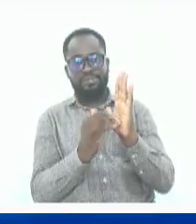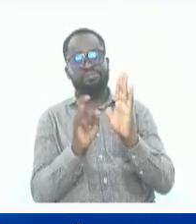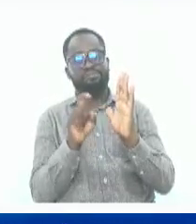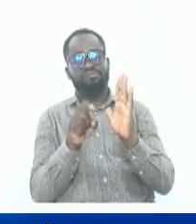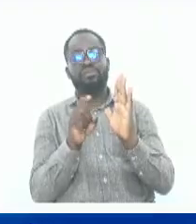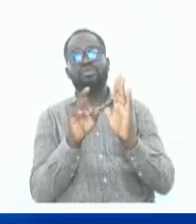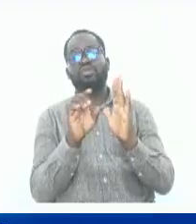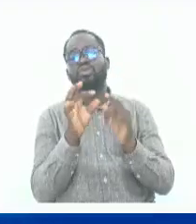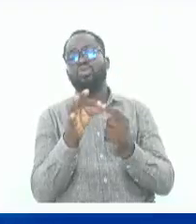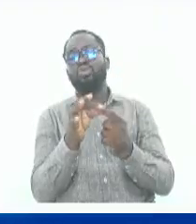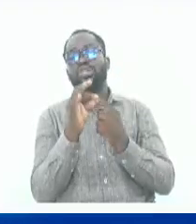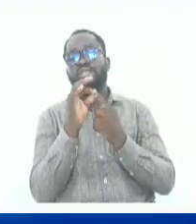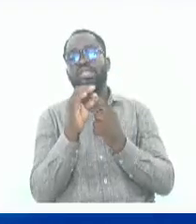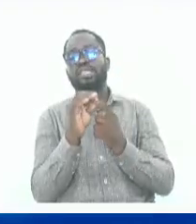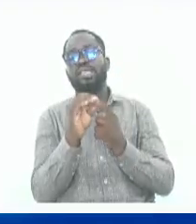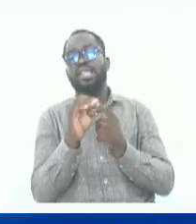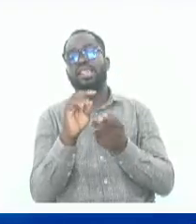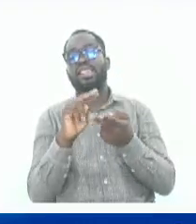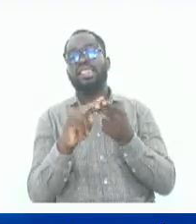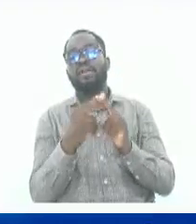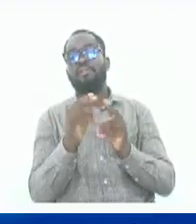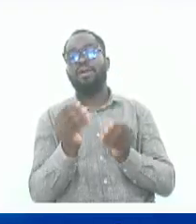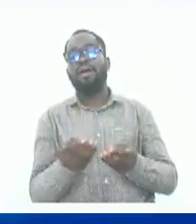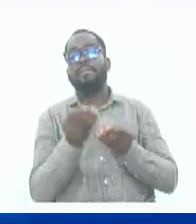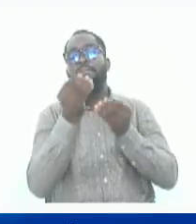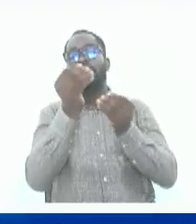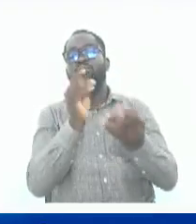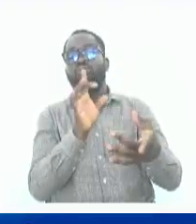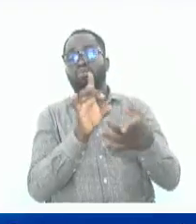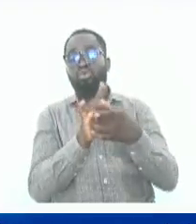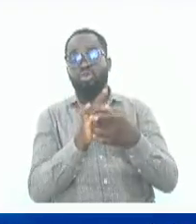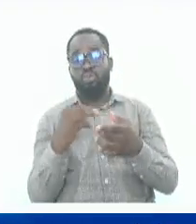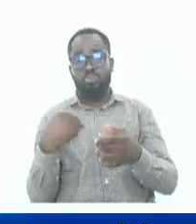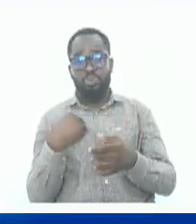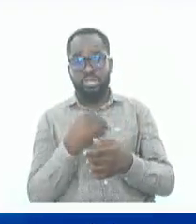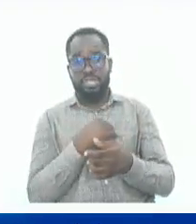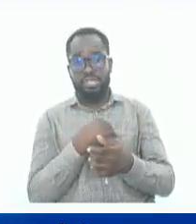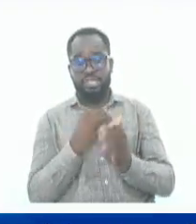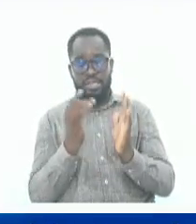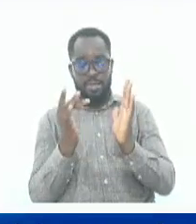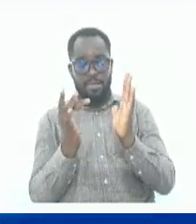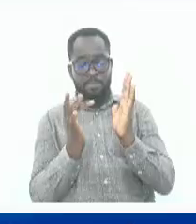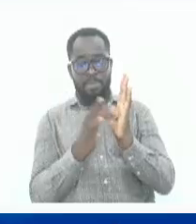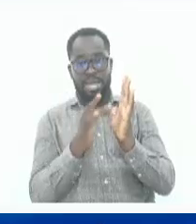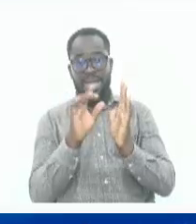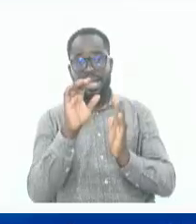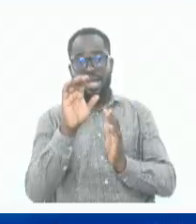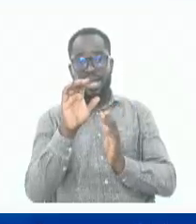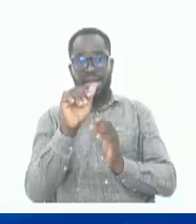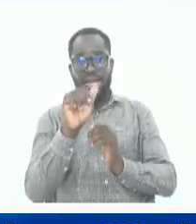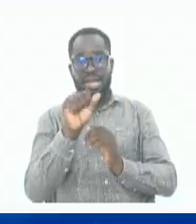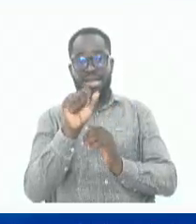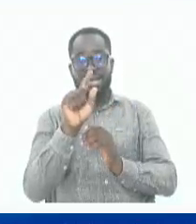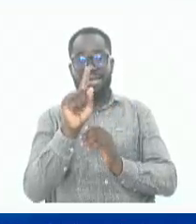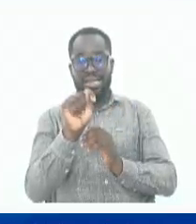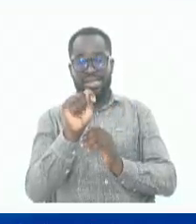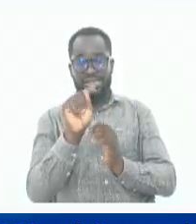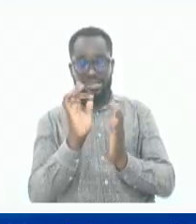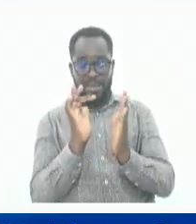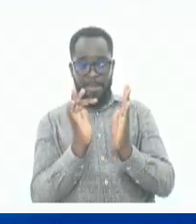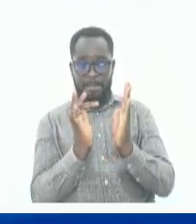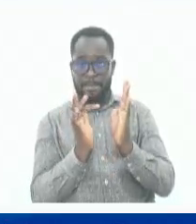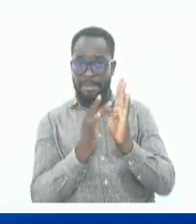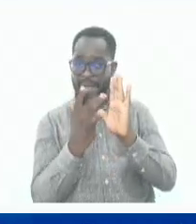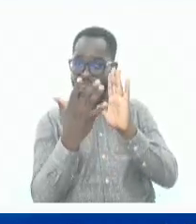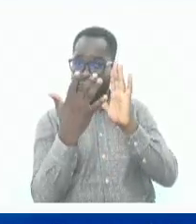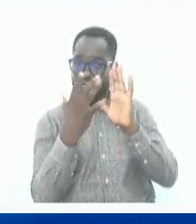enter your unique token number used to join the meeting. You click the cast your vote, and once you have done this, you